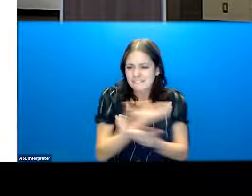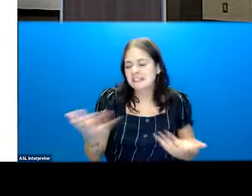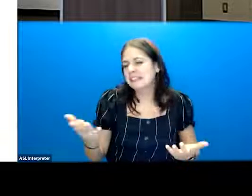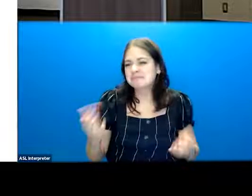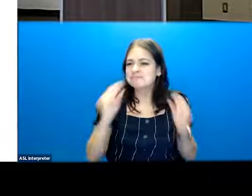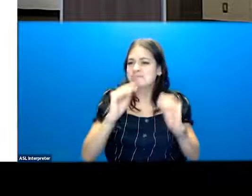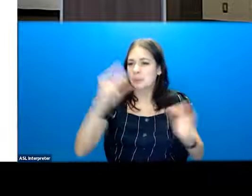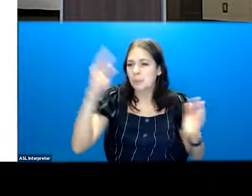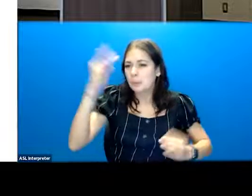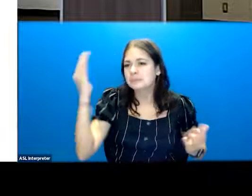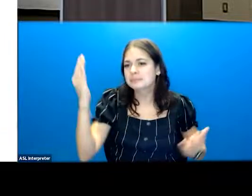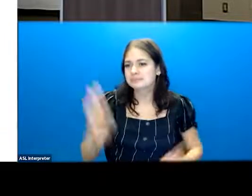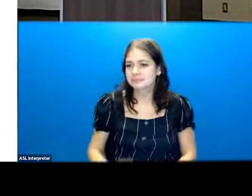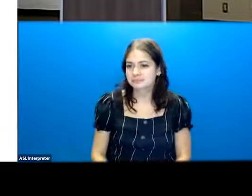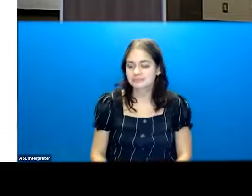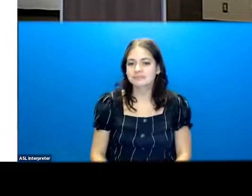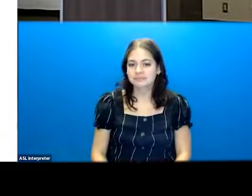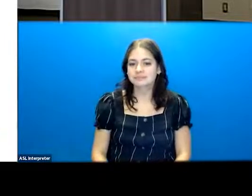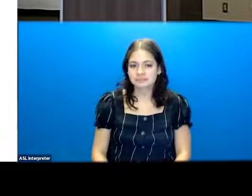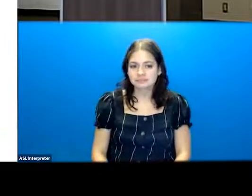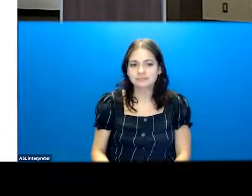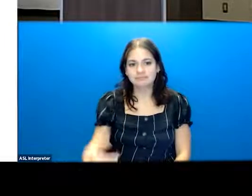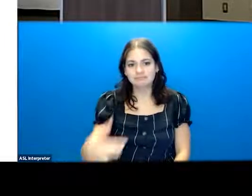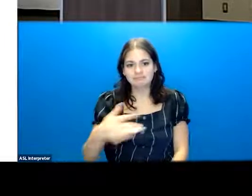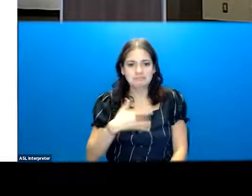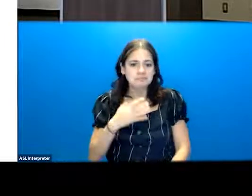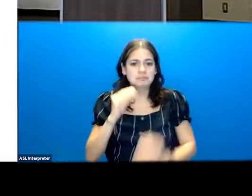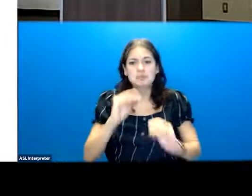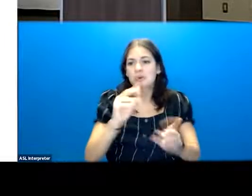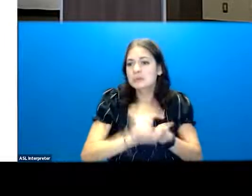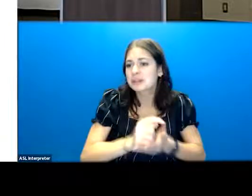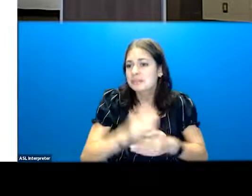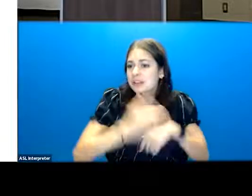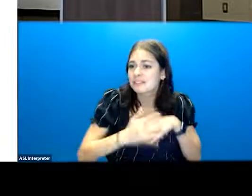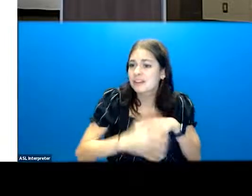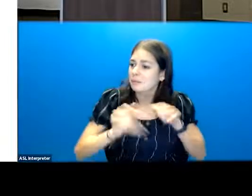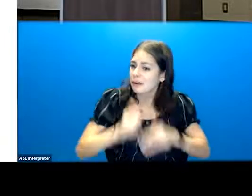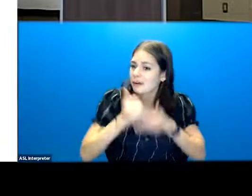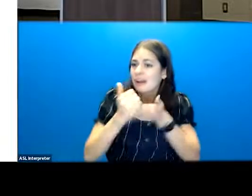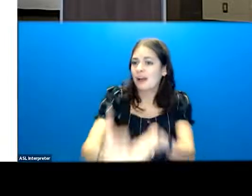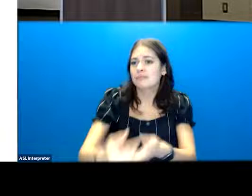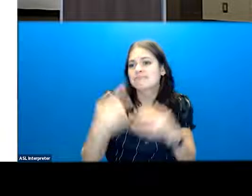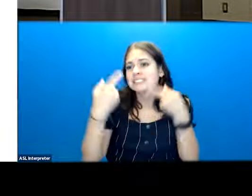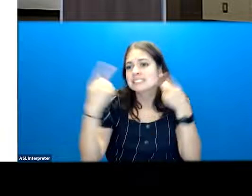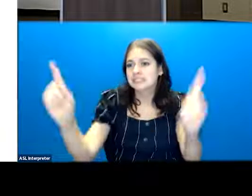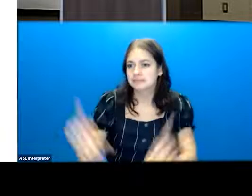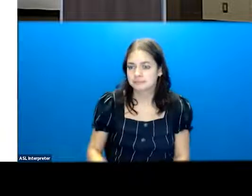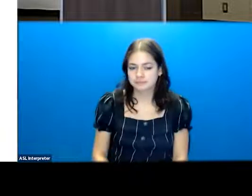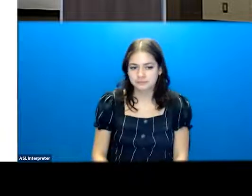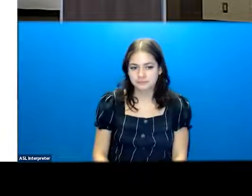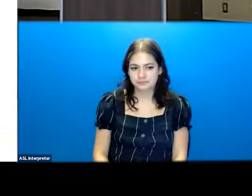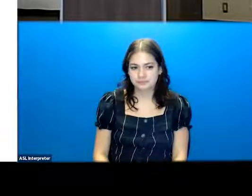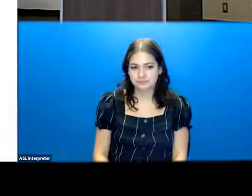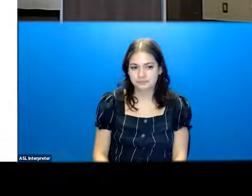hopeless, and that there wasn't a treatment available that would help their loved one.